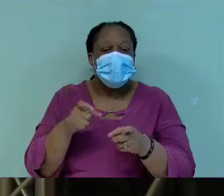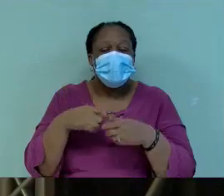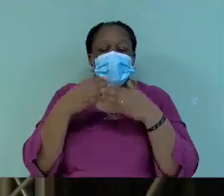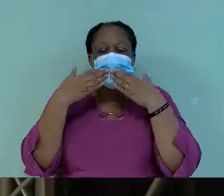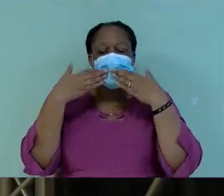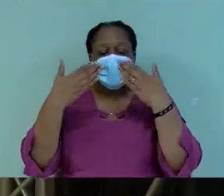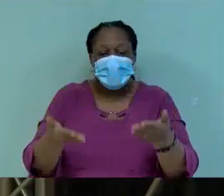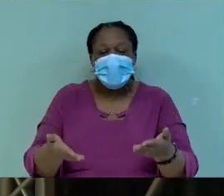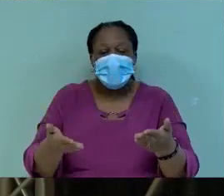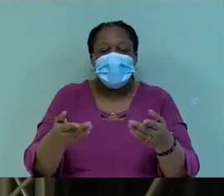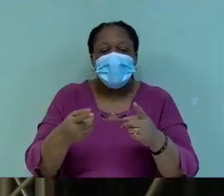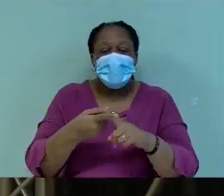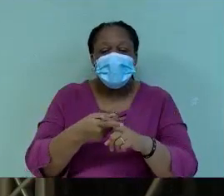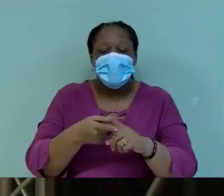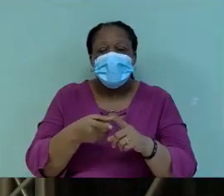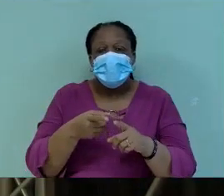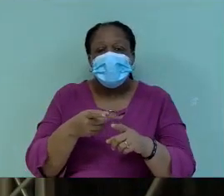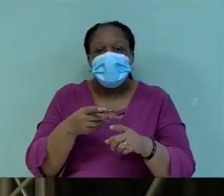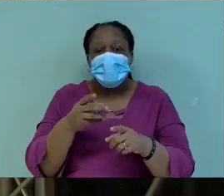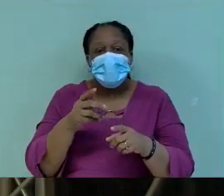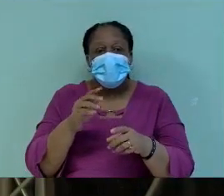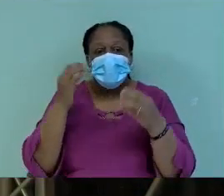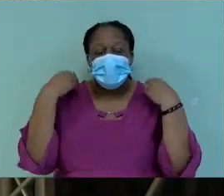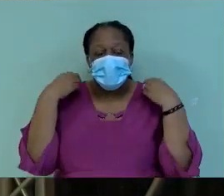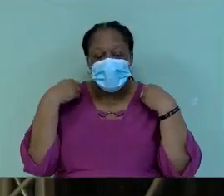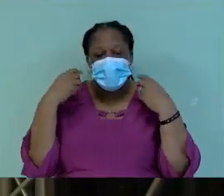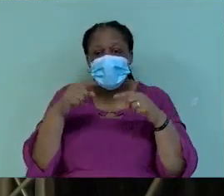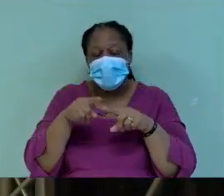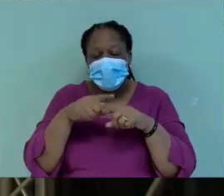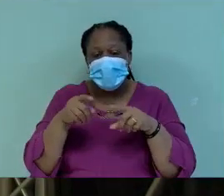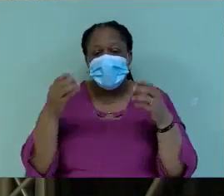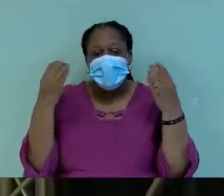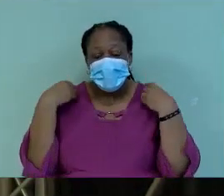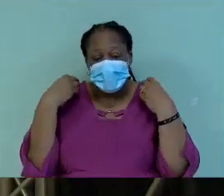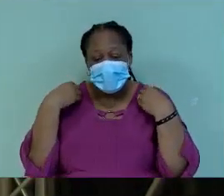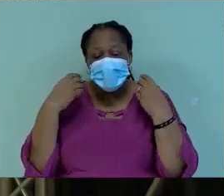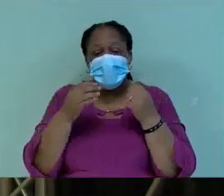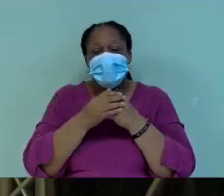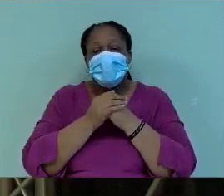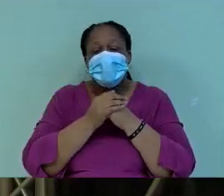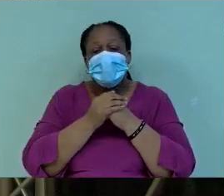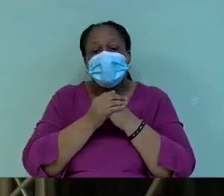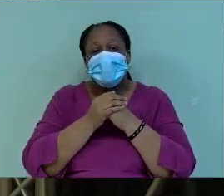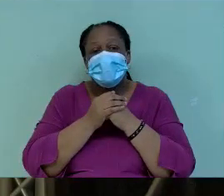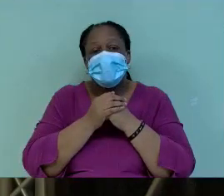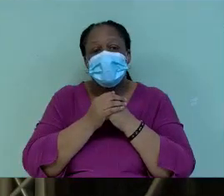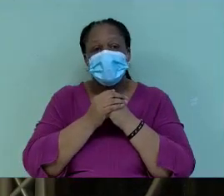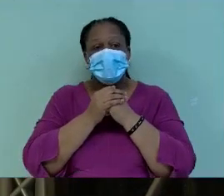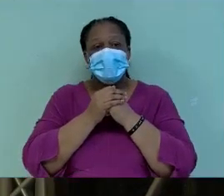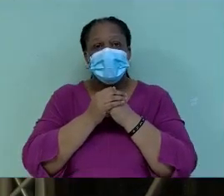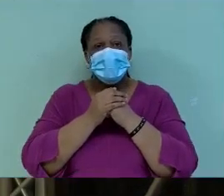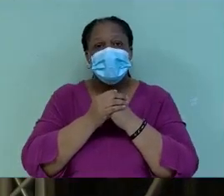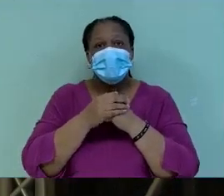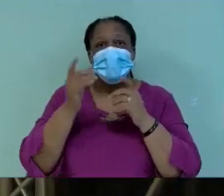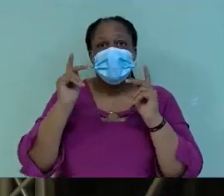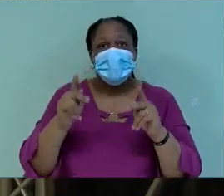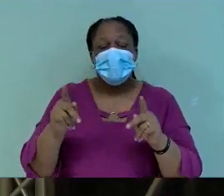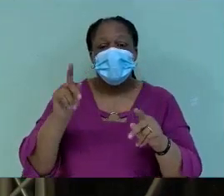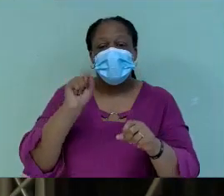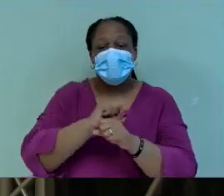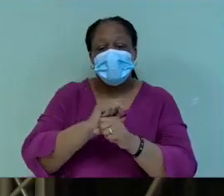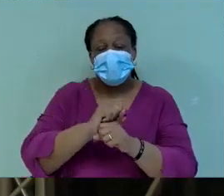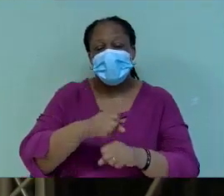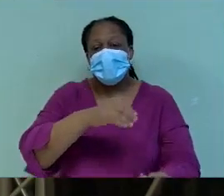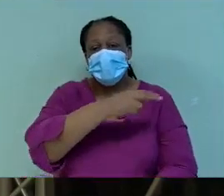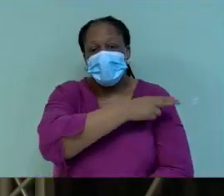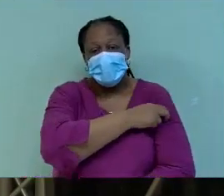Health, Matron Ms. Kerry Tuckett, Gail Cranston, JNF Operations Manager, executive members